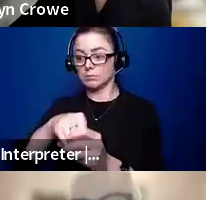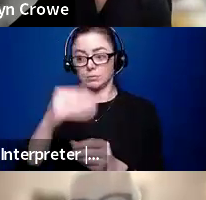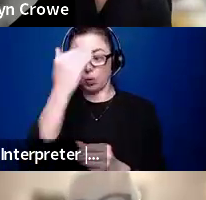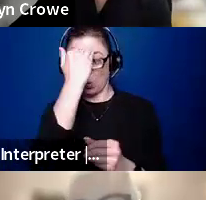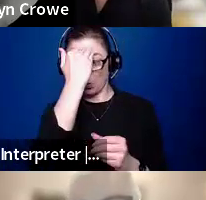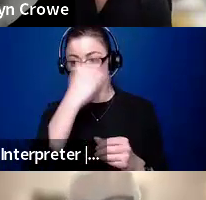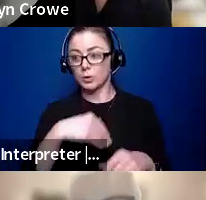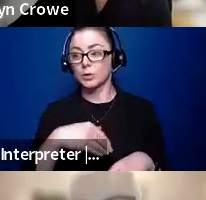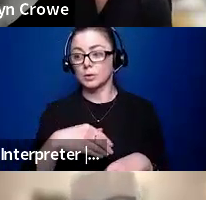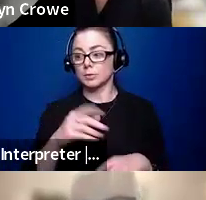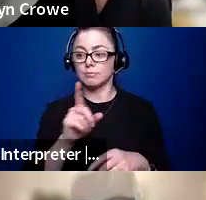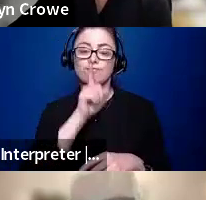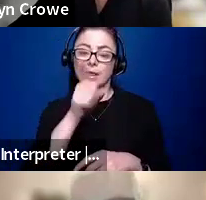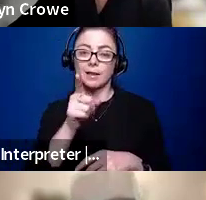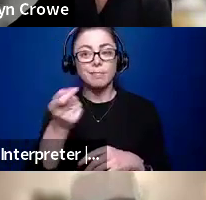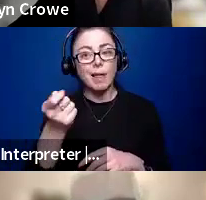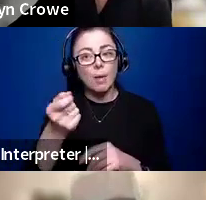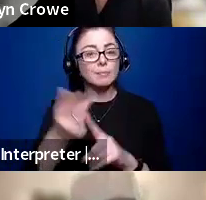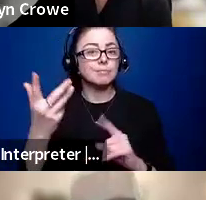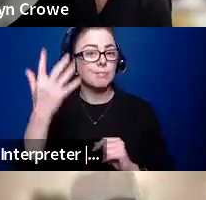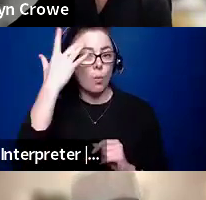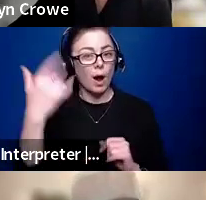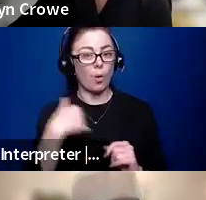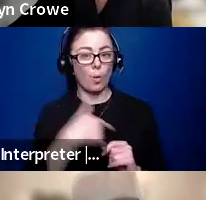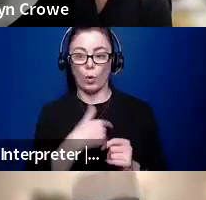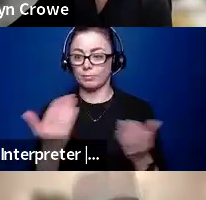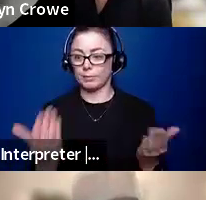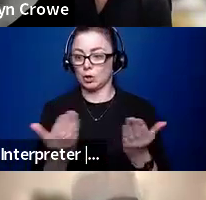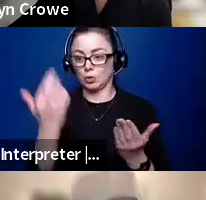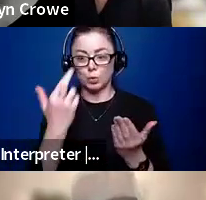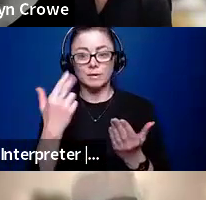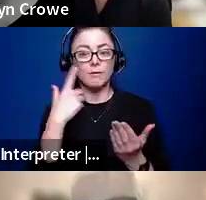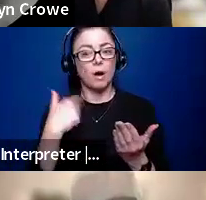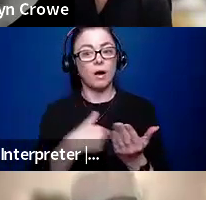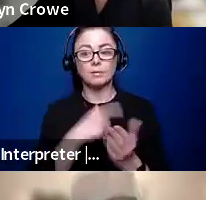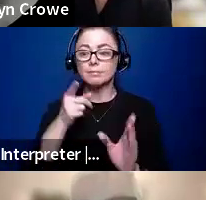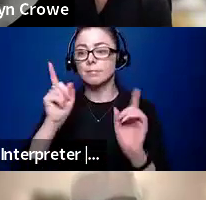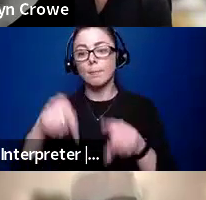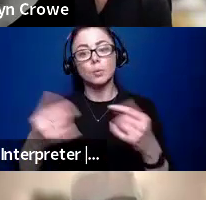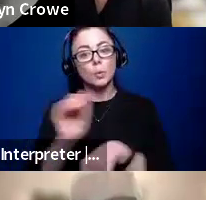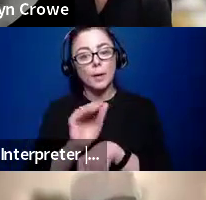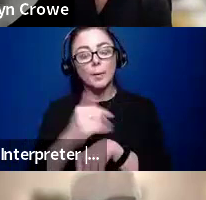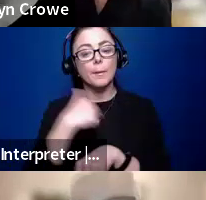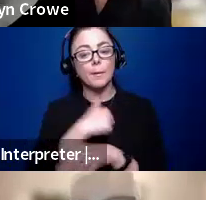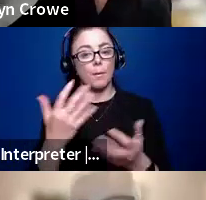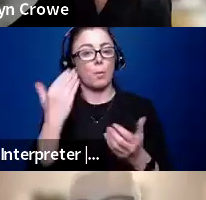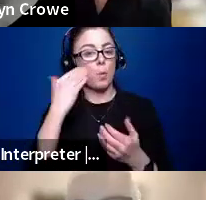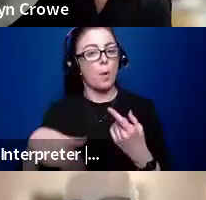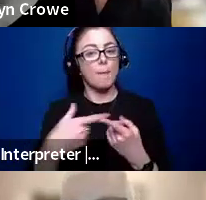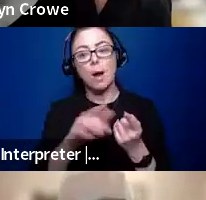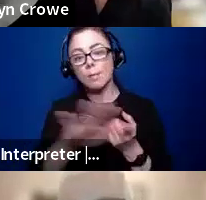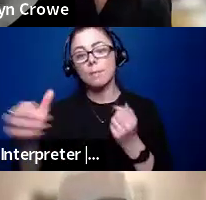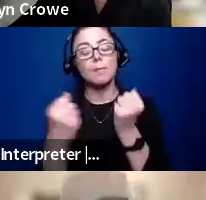that, which is really a little bit about why we are here tonight, is to hear from our advocates out there about their thoughts